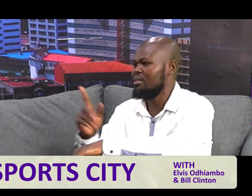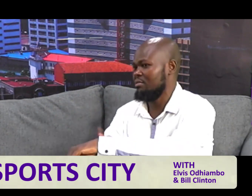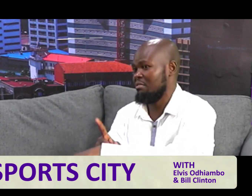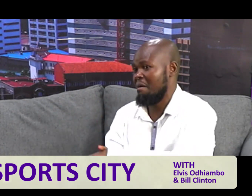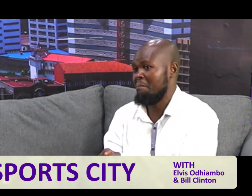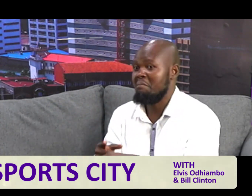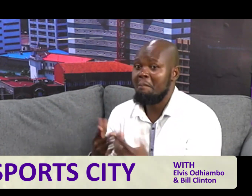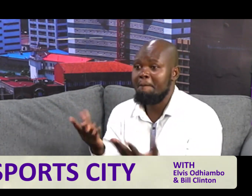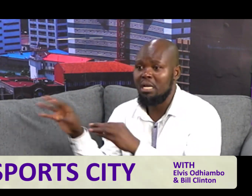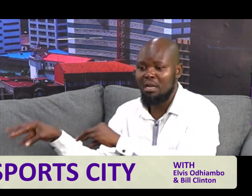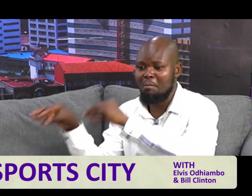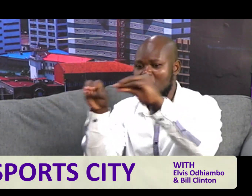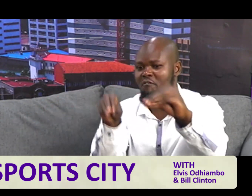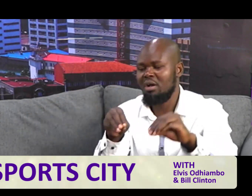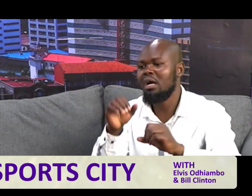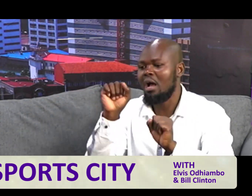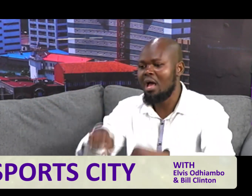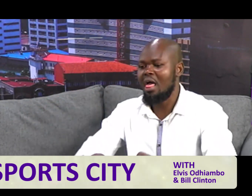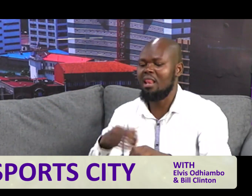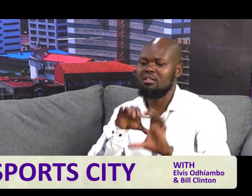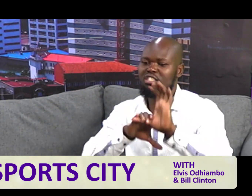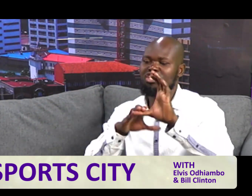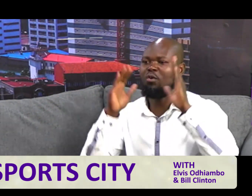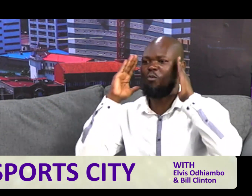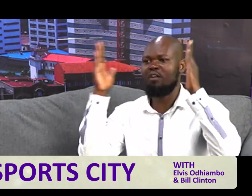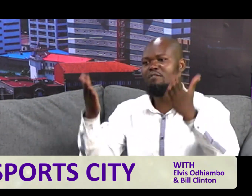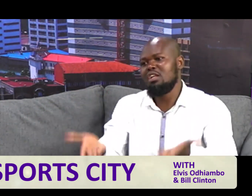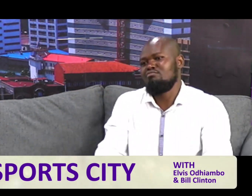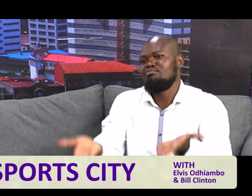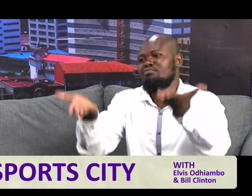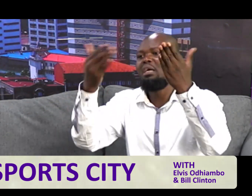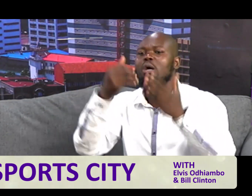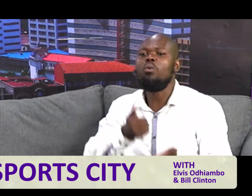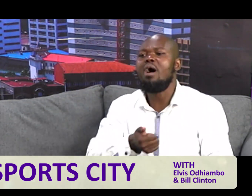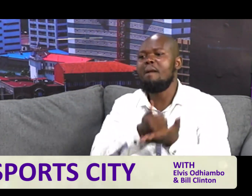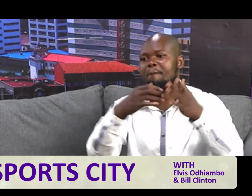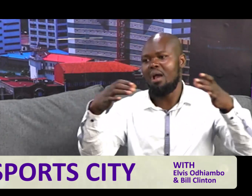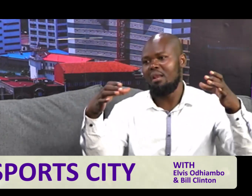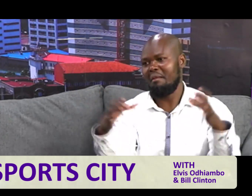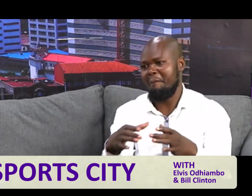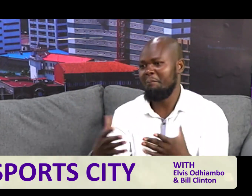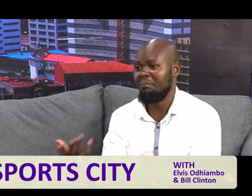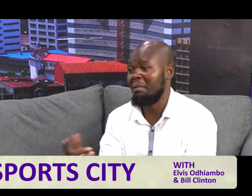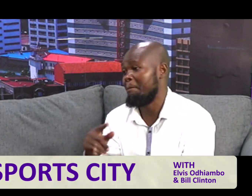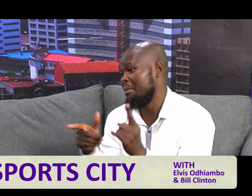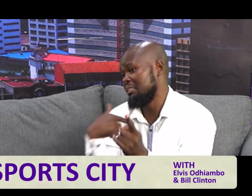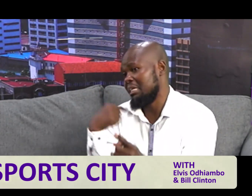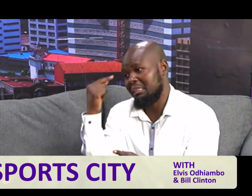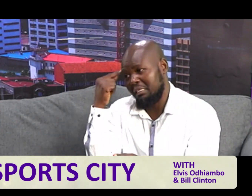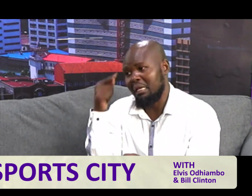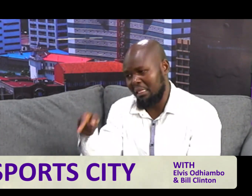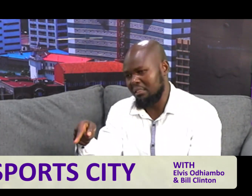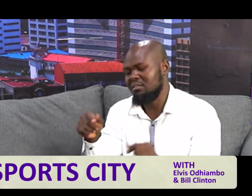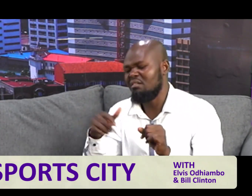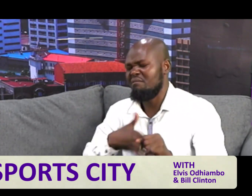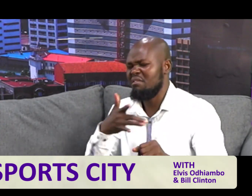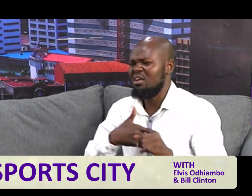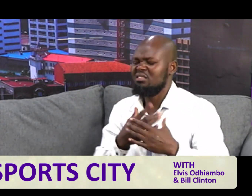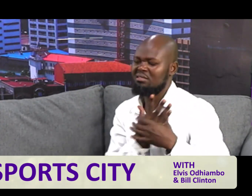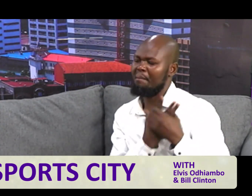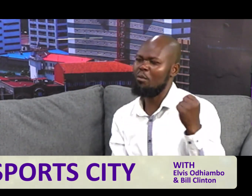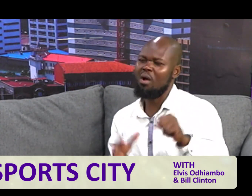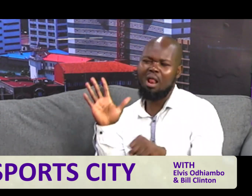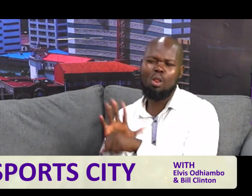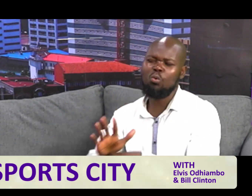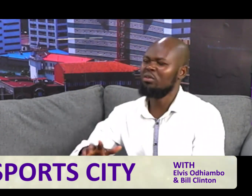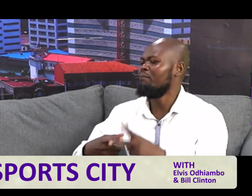and down and down. And as you can see, he's also, most of the time when he's in the field, he's wasting a lot of time. Right. So maybe when he comes back